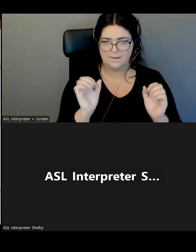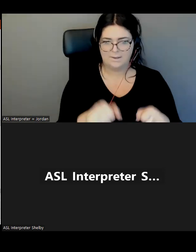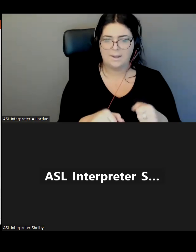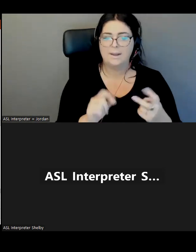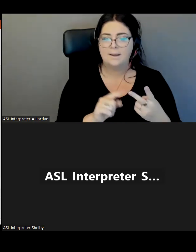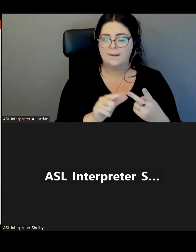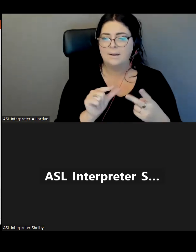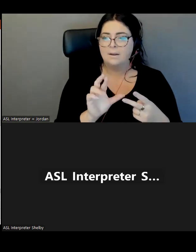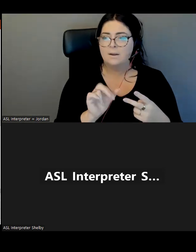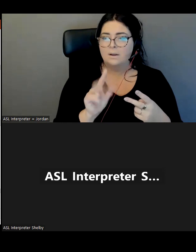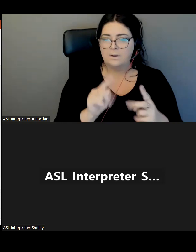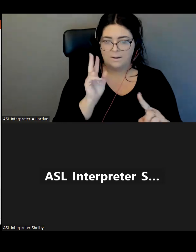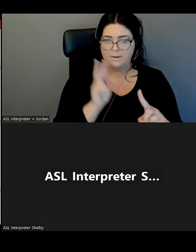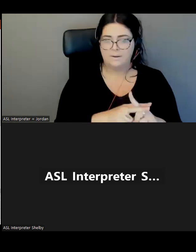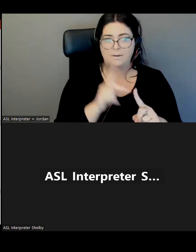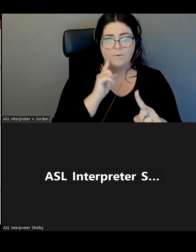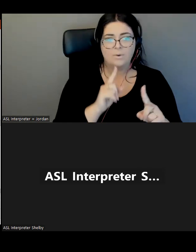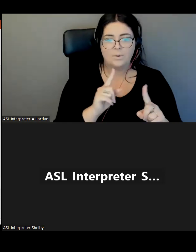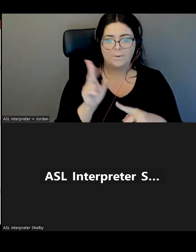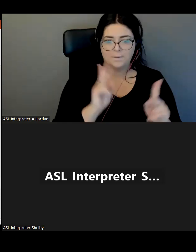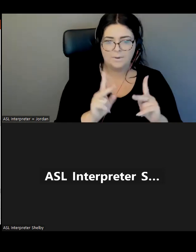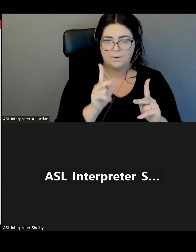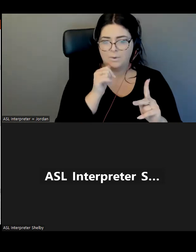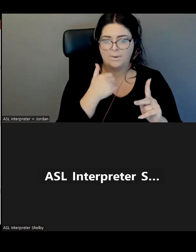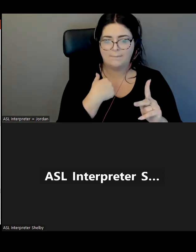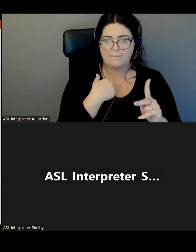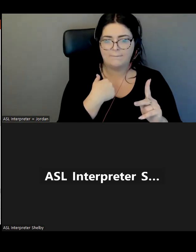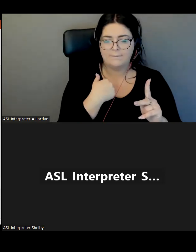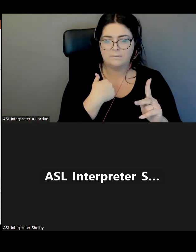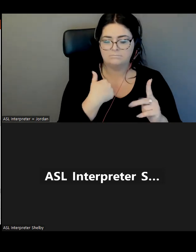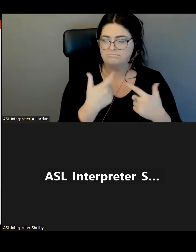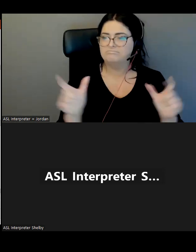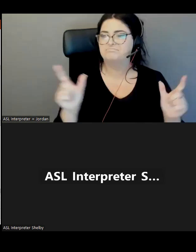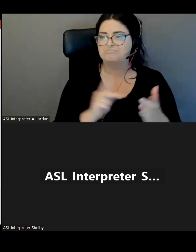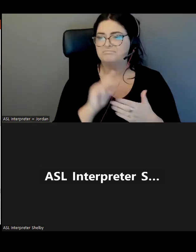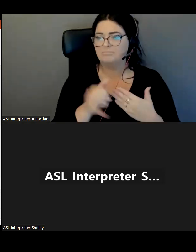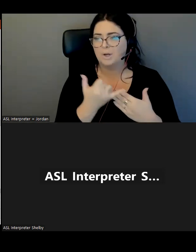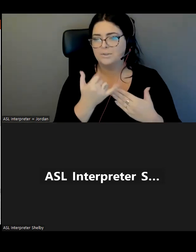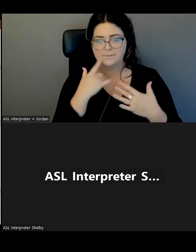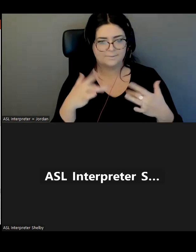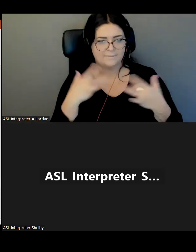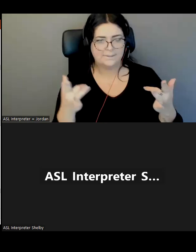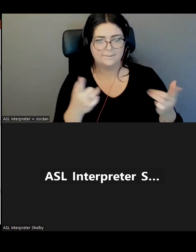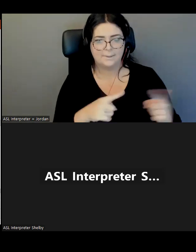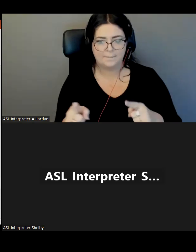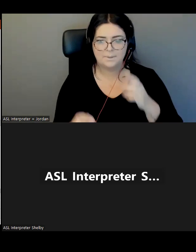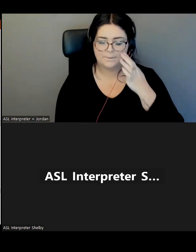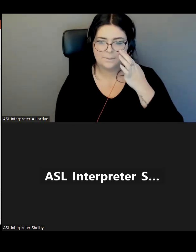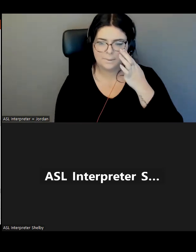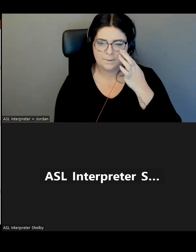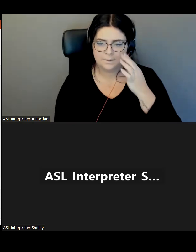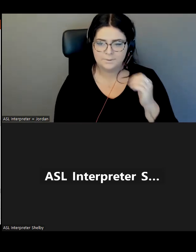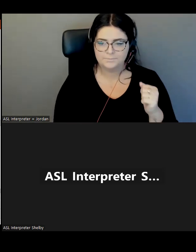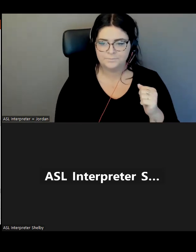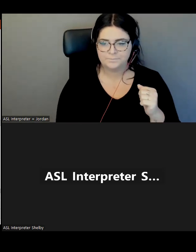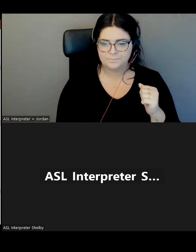grant application is for some of those larger projects that we have and things that happen within community groups and